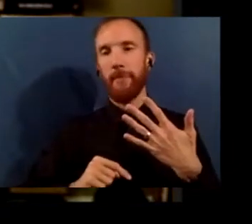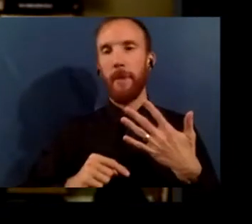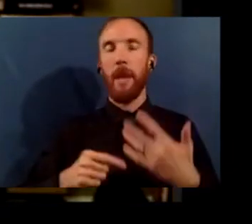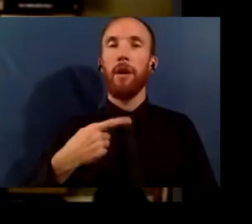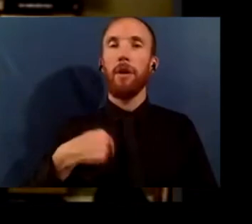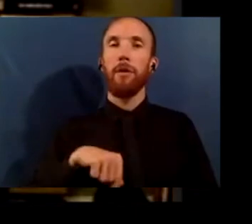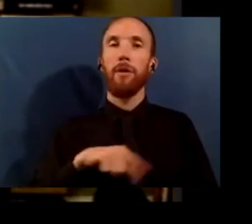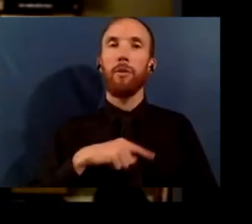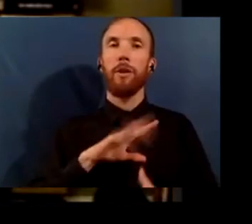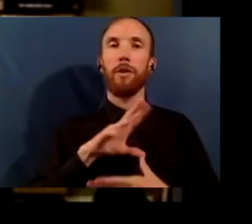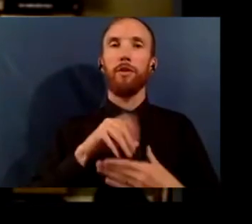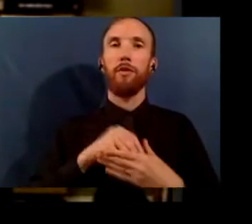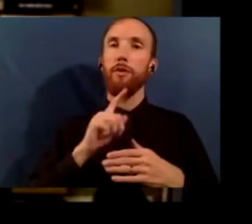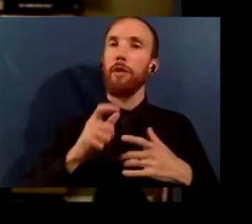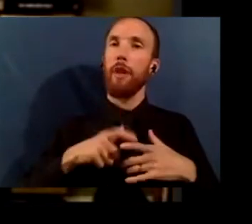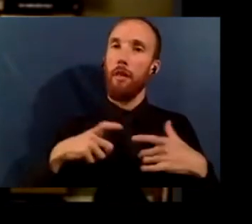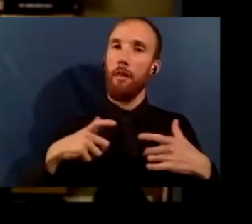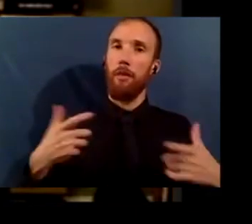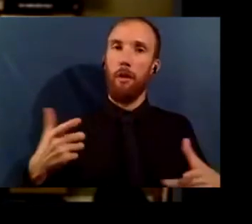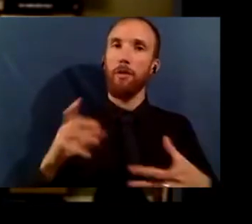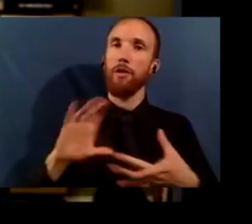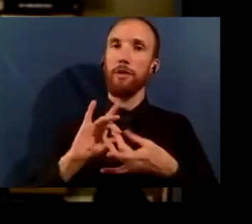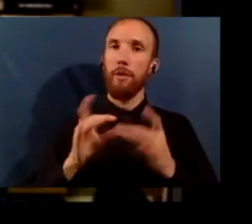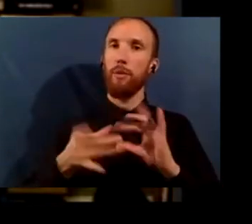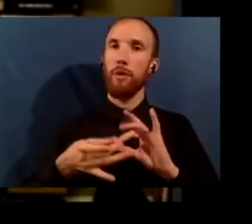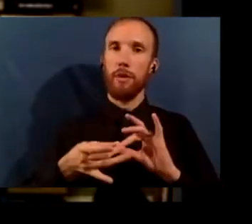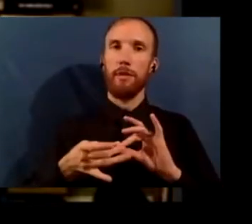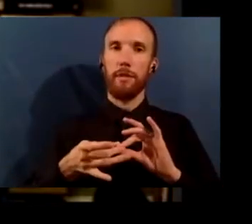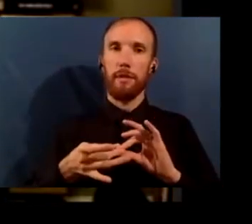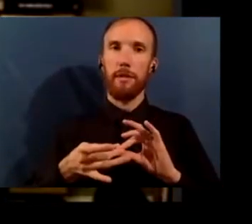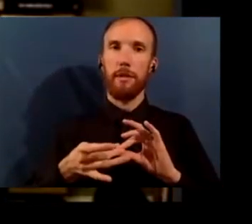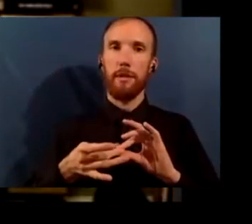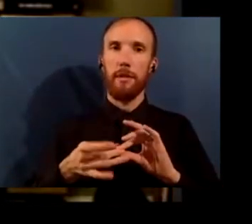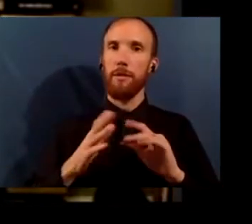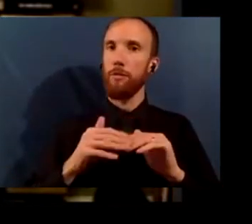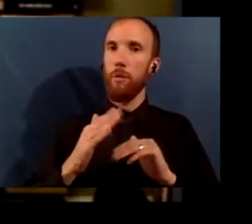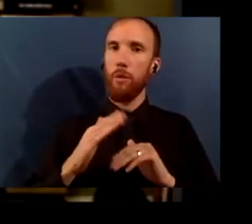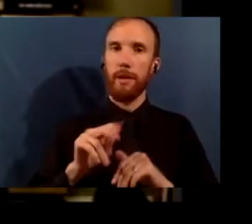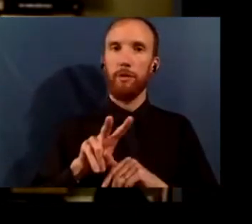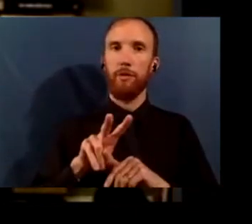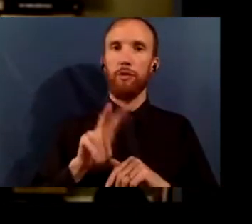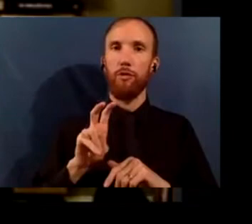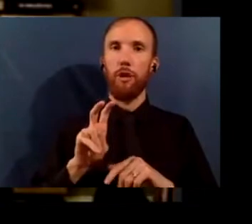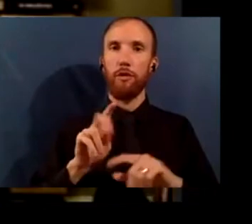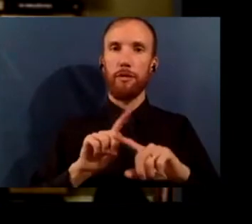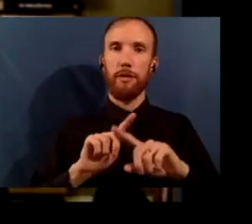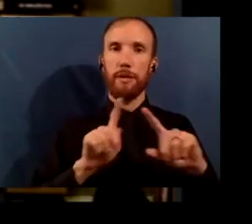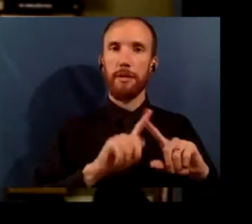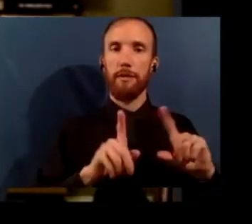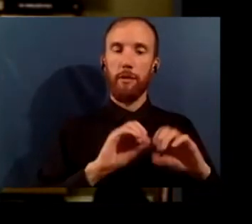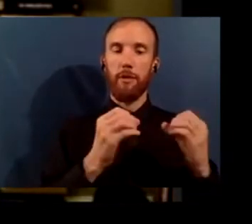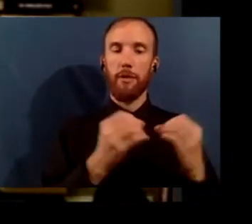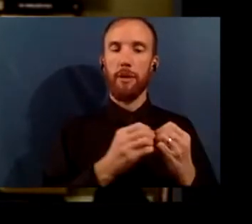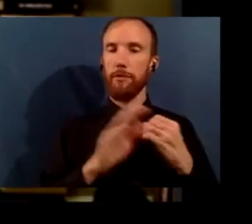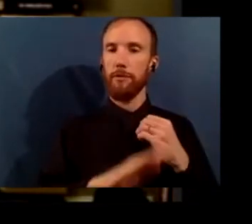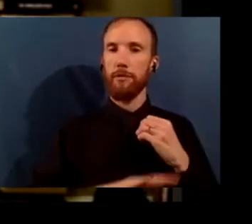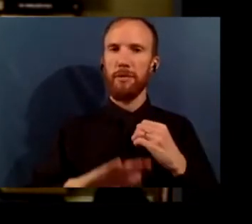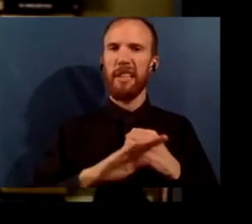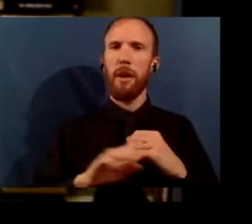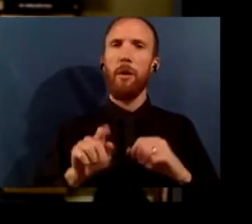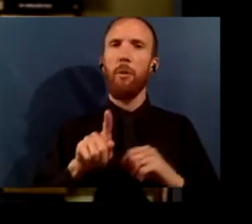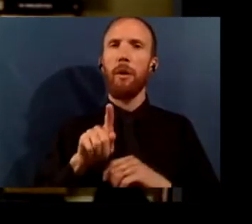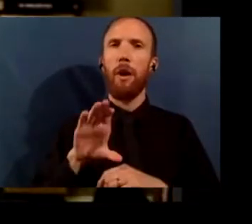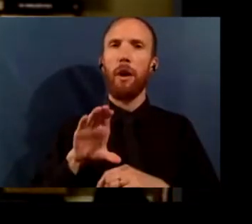a very large network of over 200 organizations spread out over 100 countries. They are already